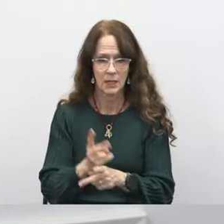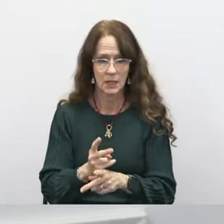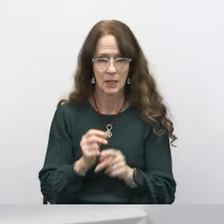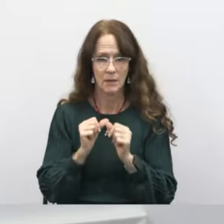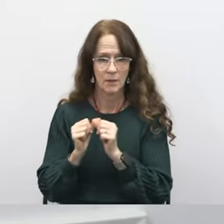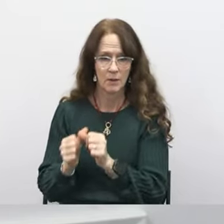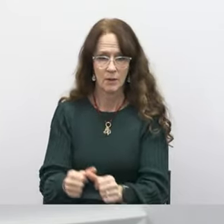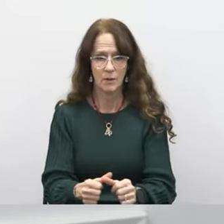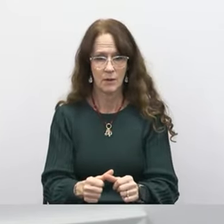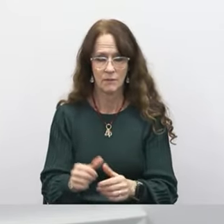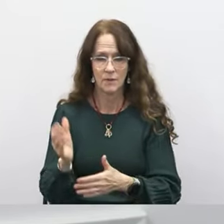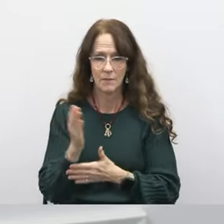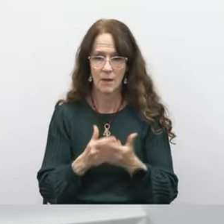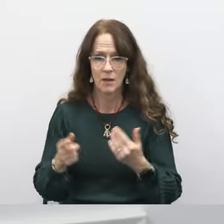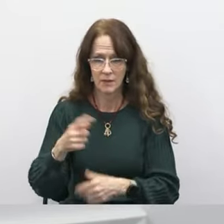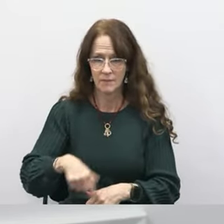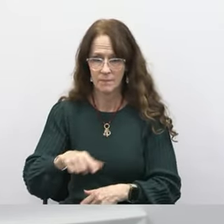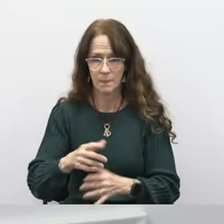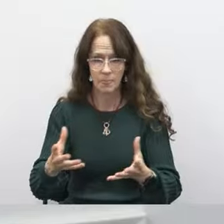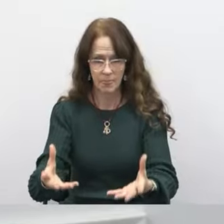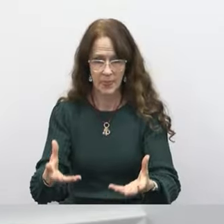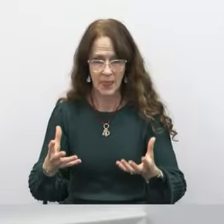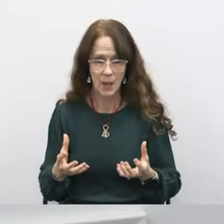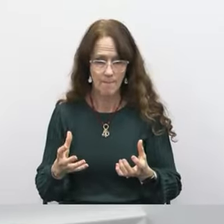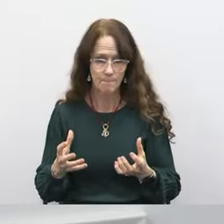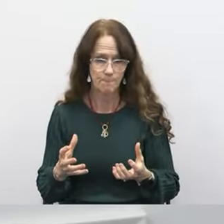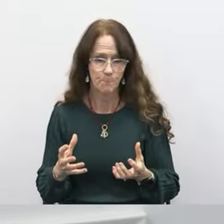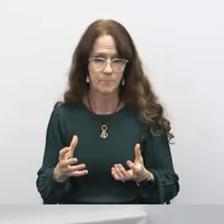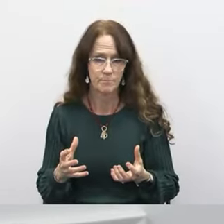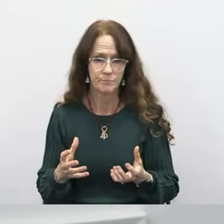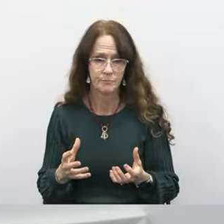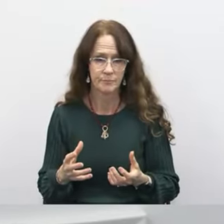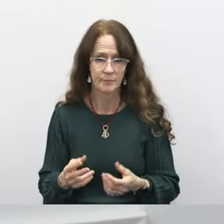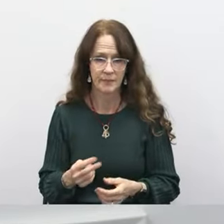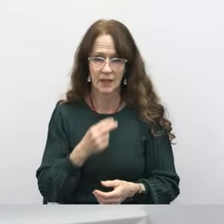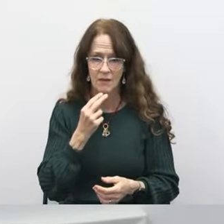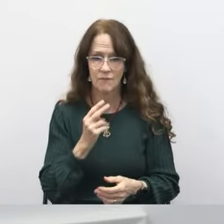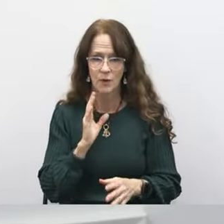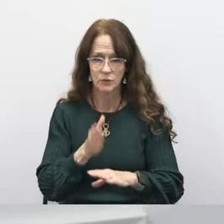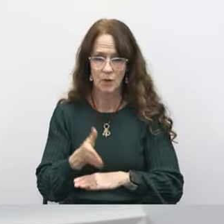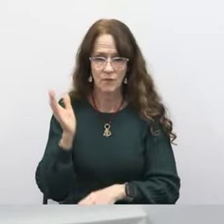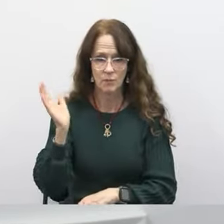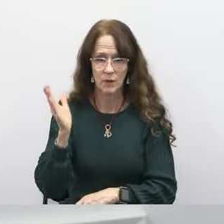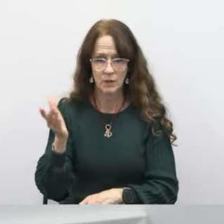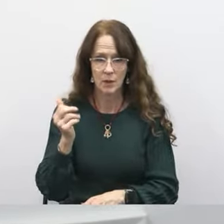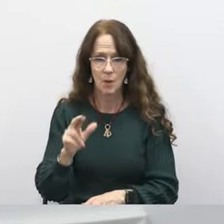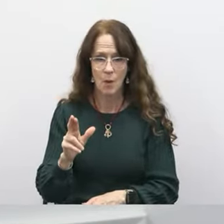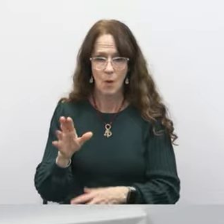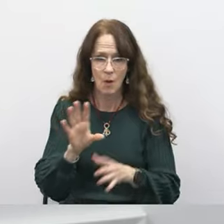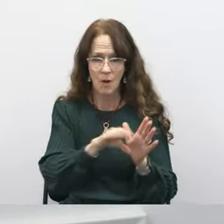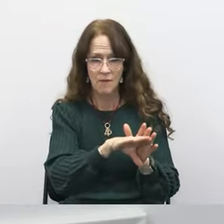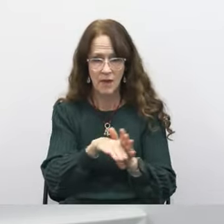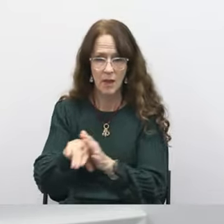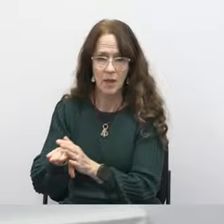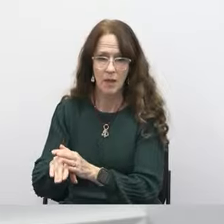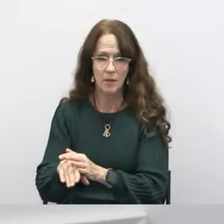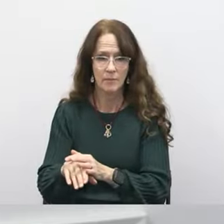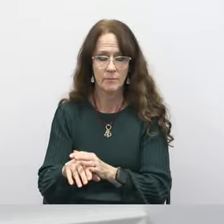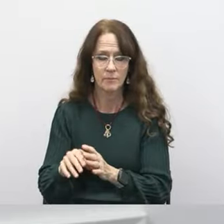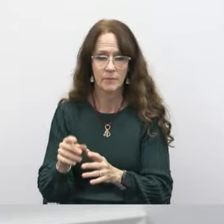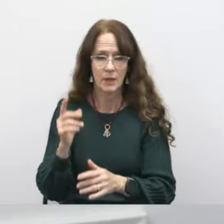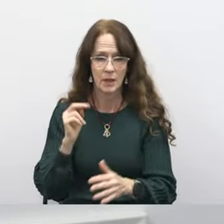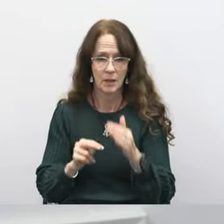So if there's an aspect of this that you wanted to have a voiceover presentation or to film a short video in